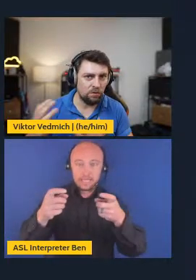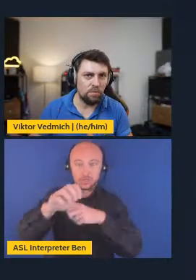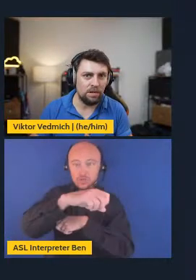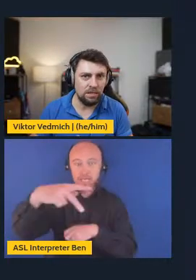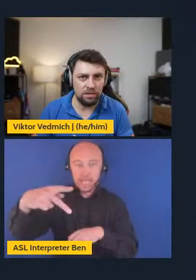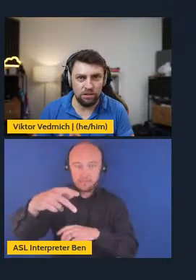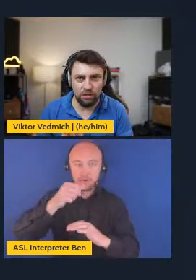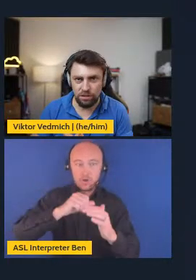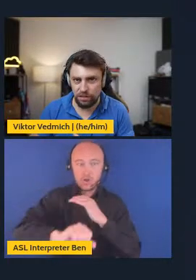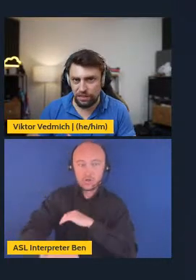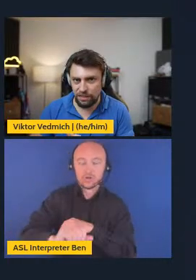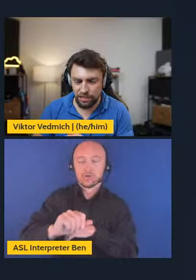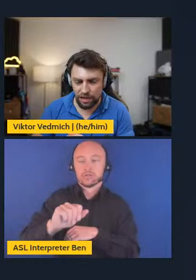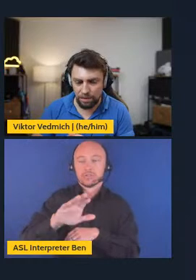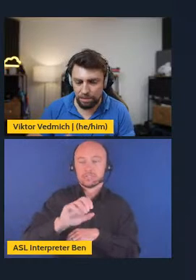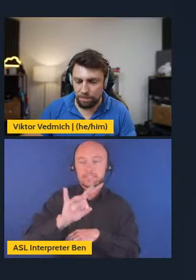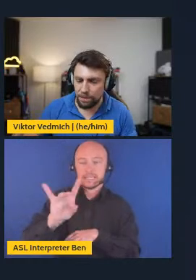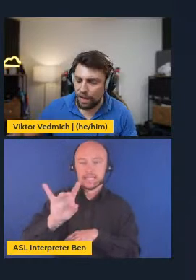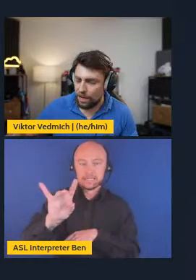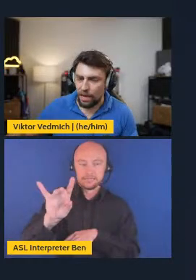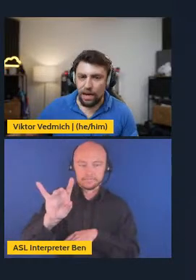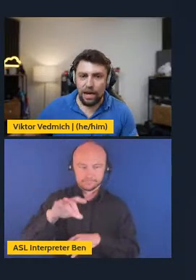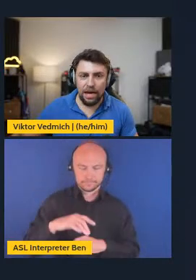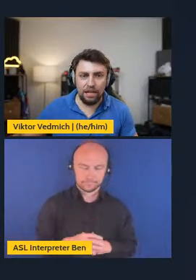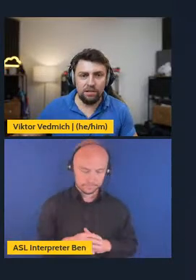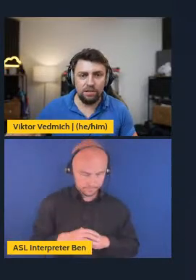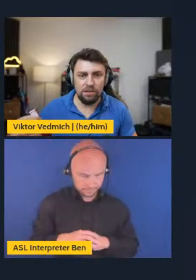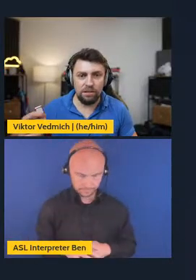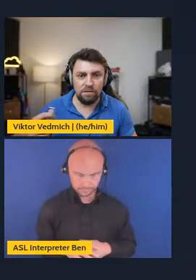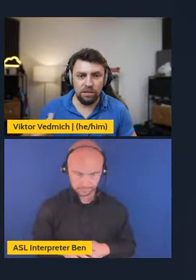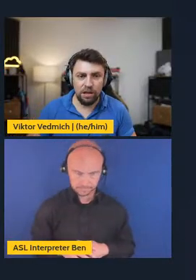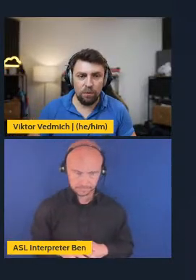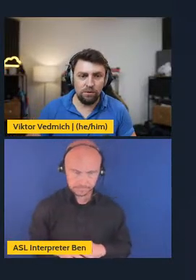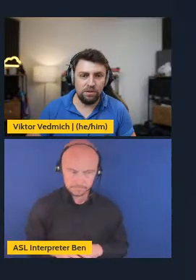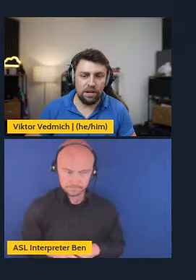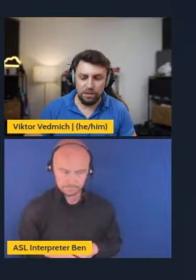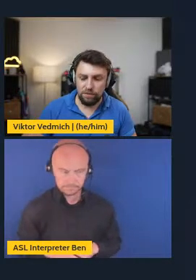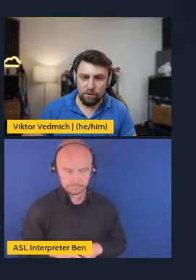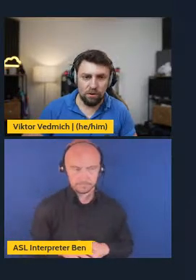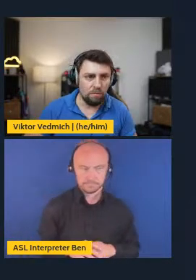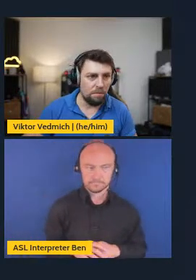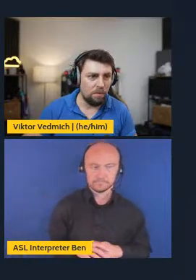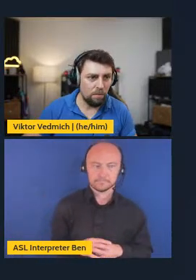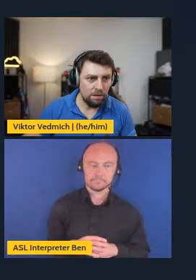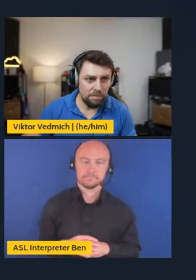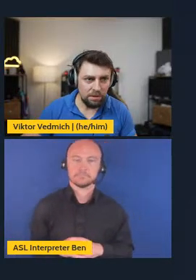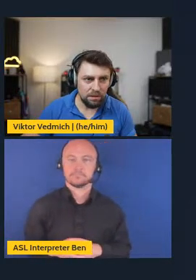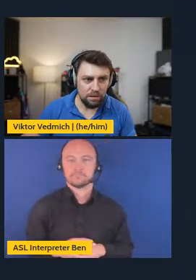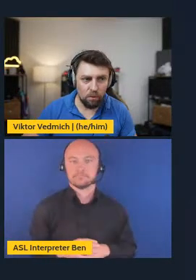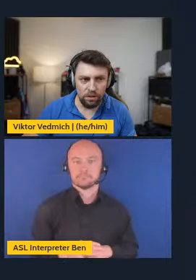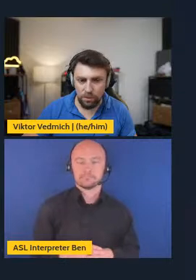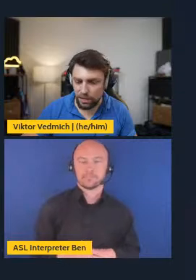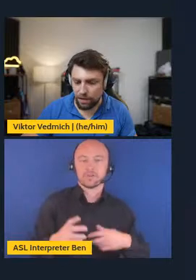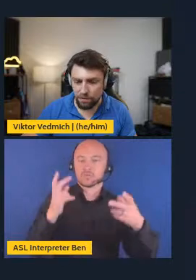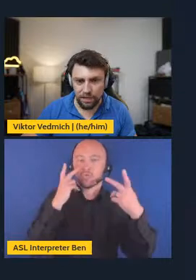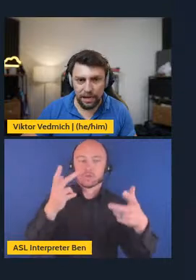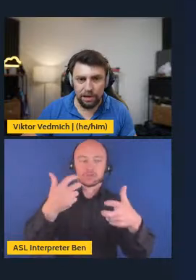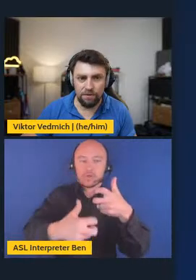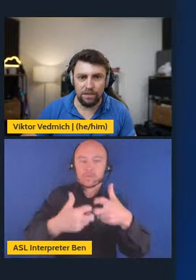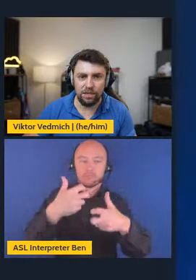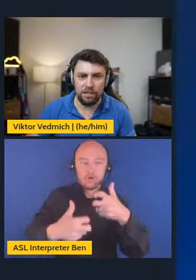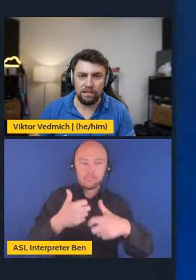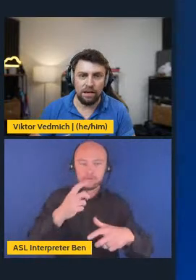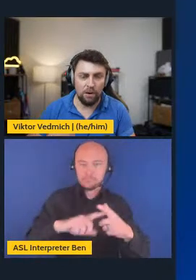inside Kubernetes using CDK. And just like I want to start it from problem, what we currently